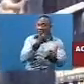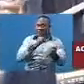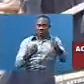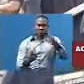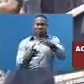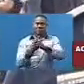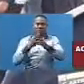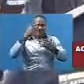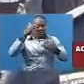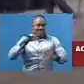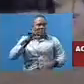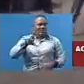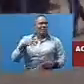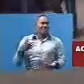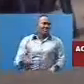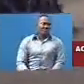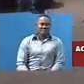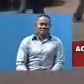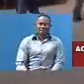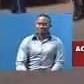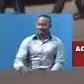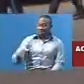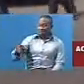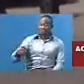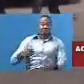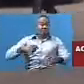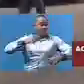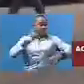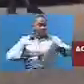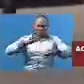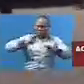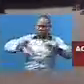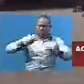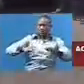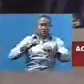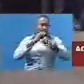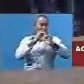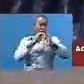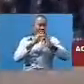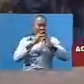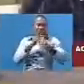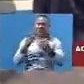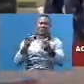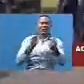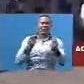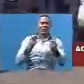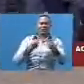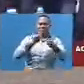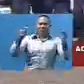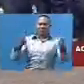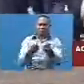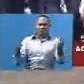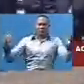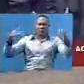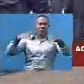situations is traditional. The police regimental band ignited the parade grounds at the police headquarters as the team converged to do